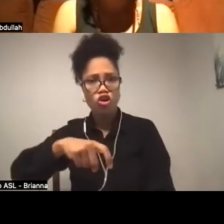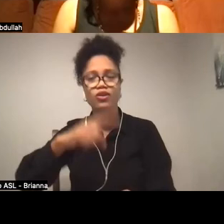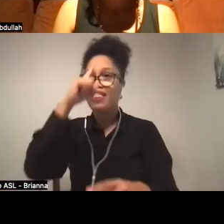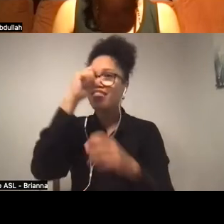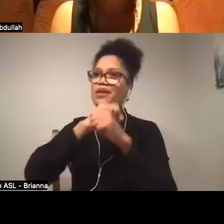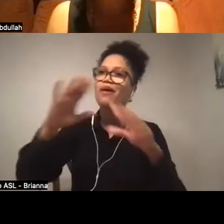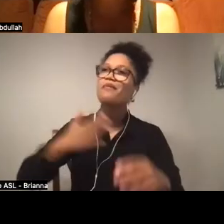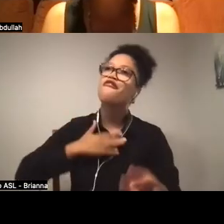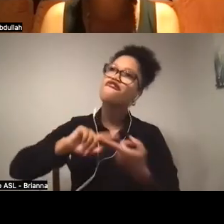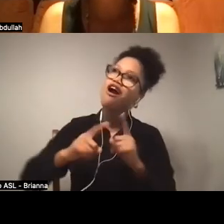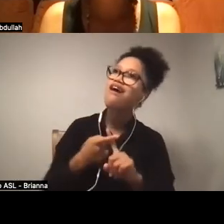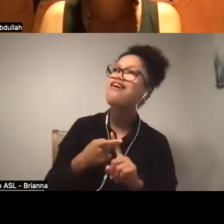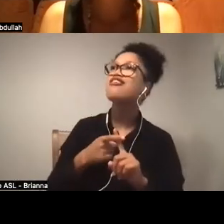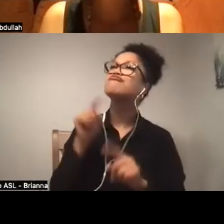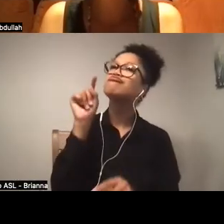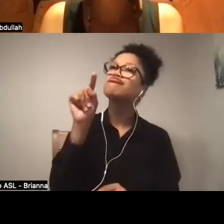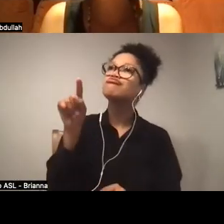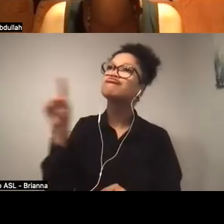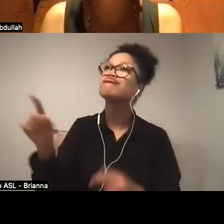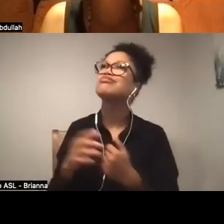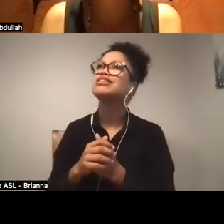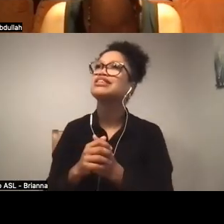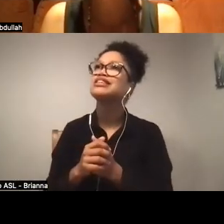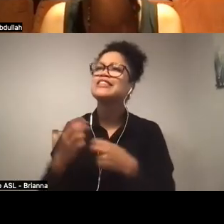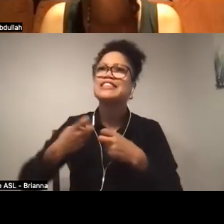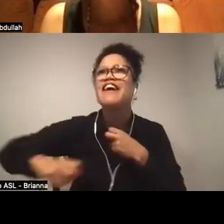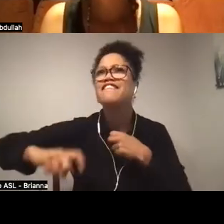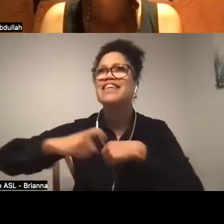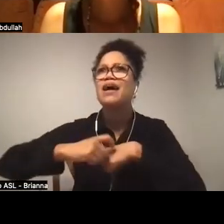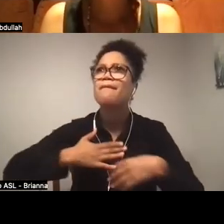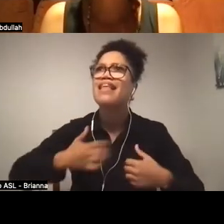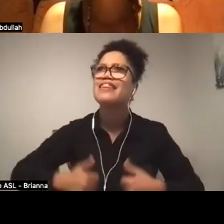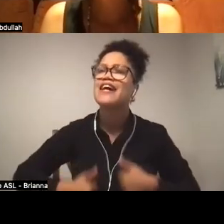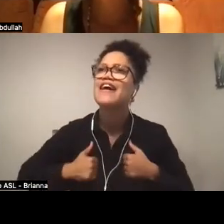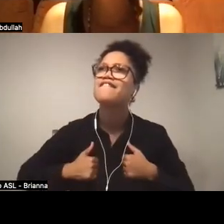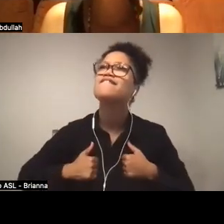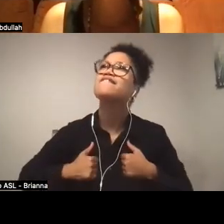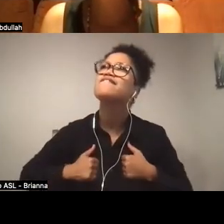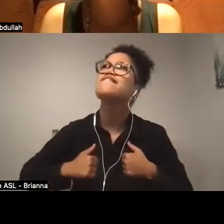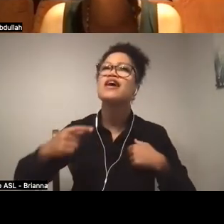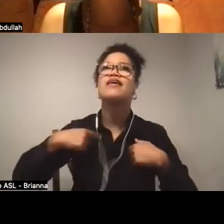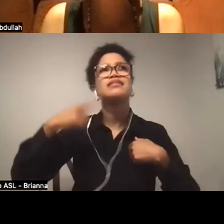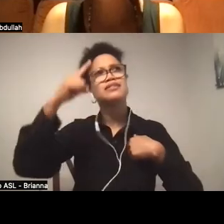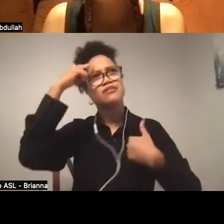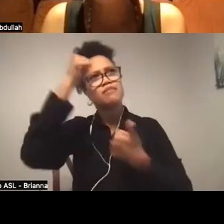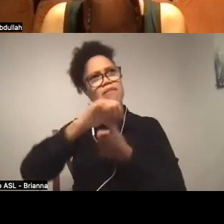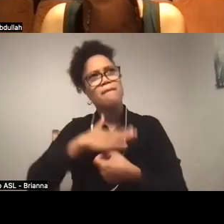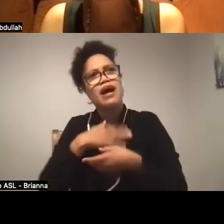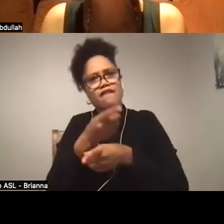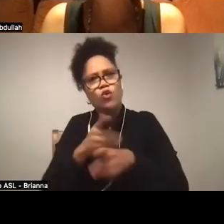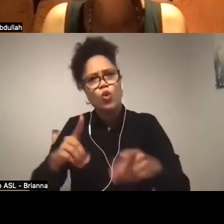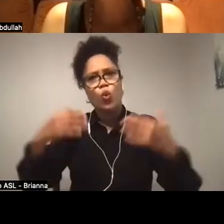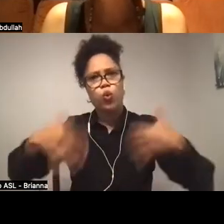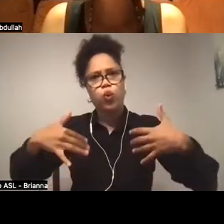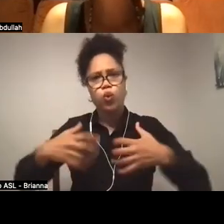friends, right? When you think about the toughest times in your life, I can think about my divorce as the toughest